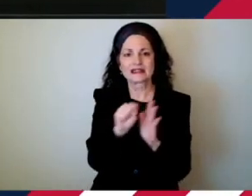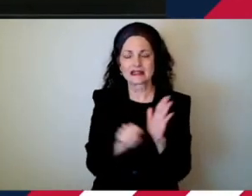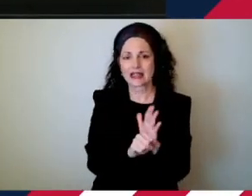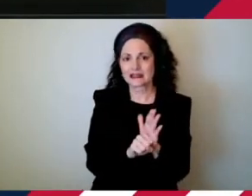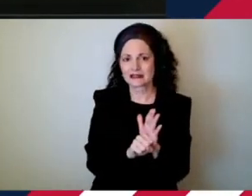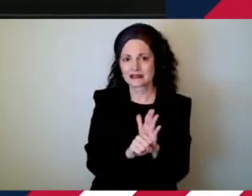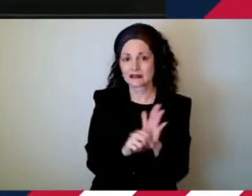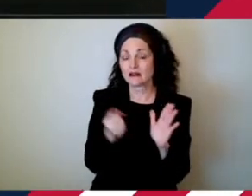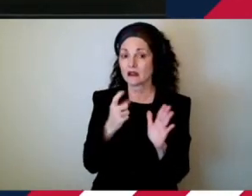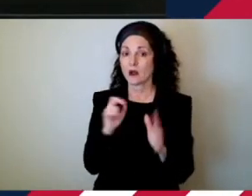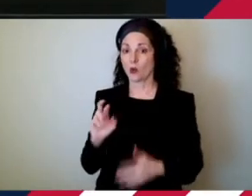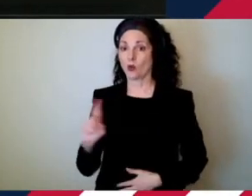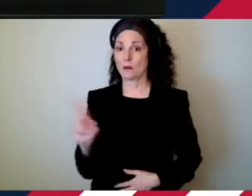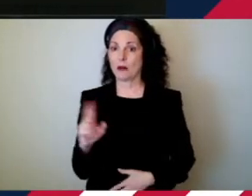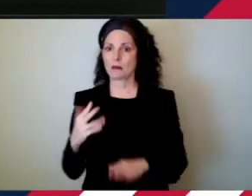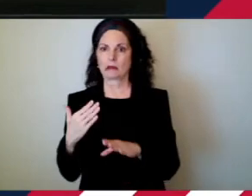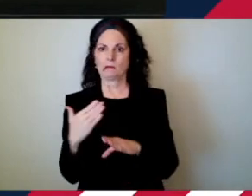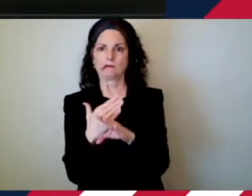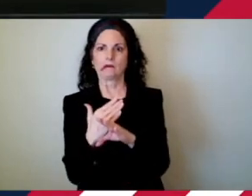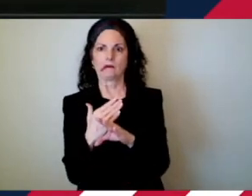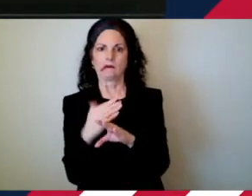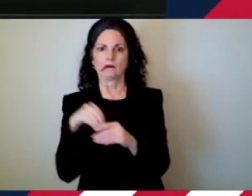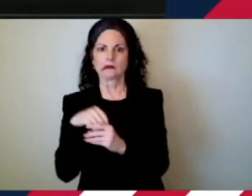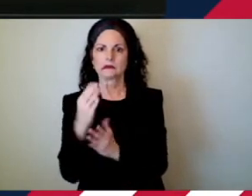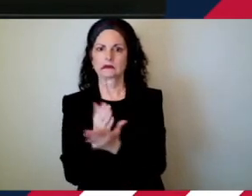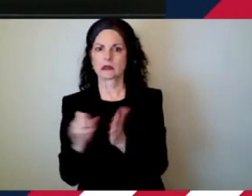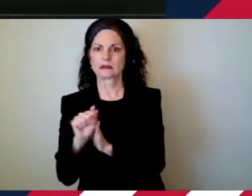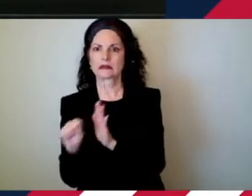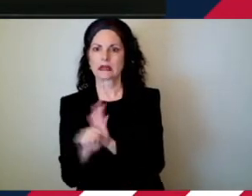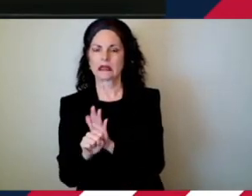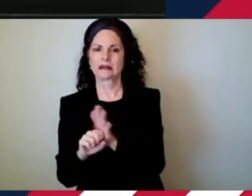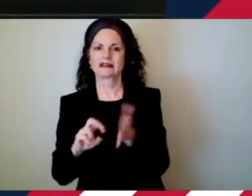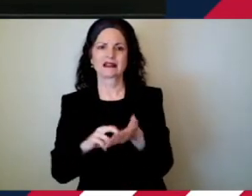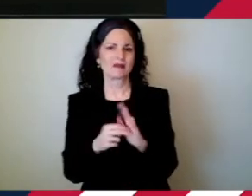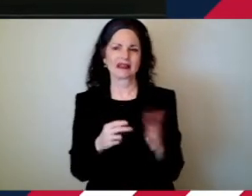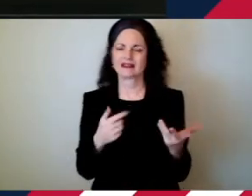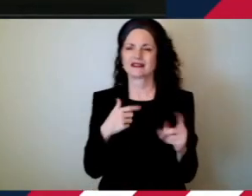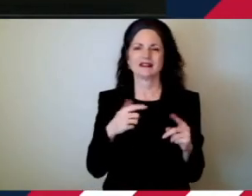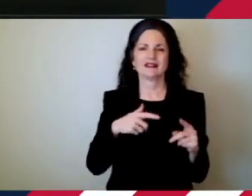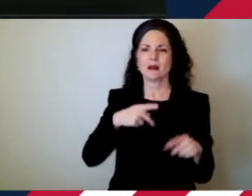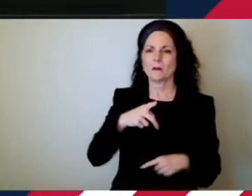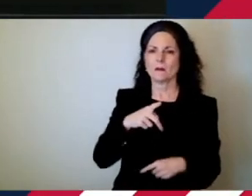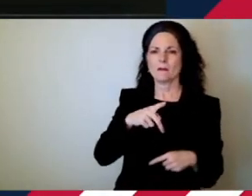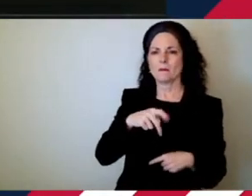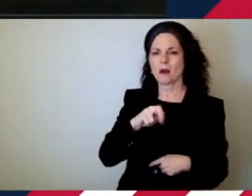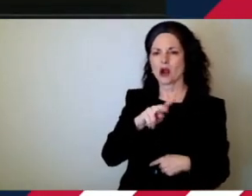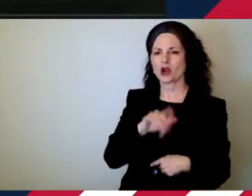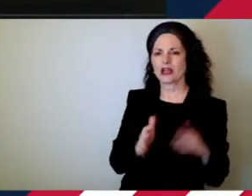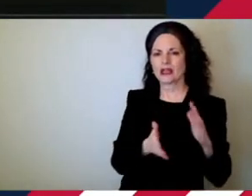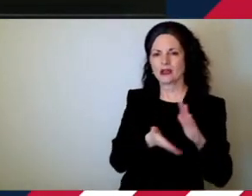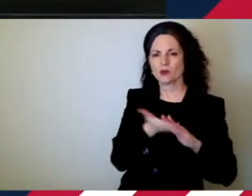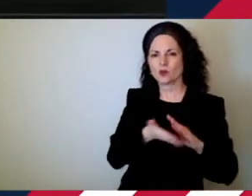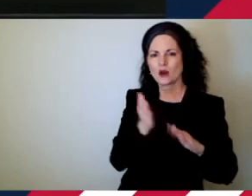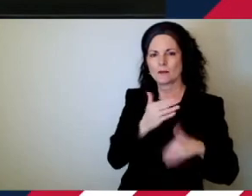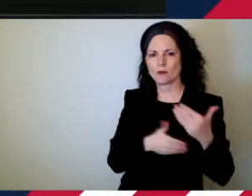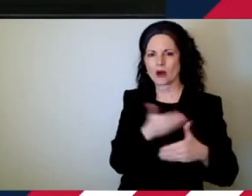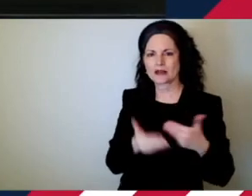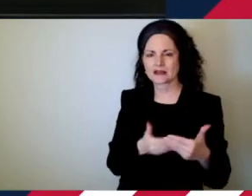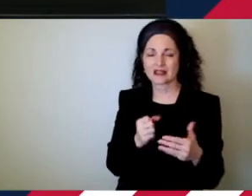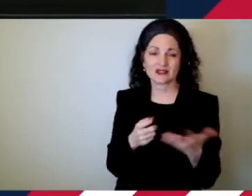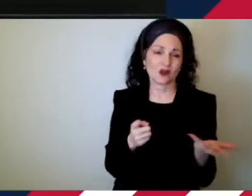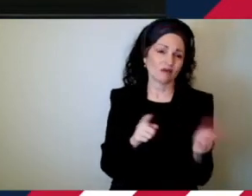stands in the way, this amendment would require a party run process. And so too, when a state statutory provision might stand in the